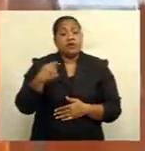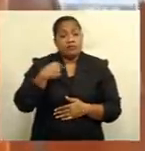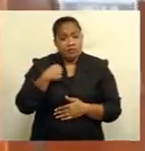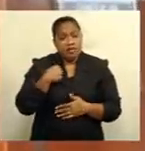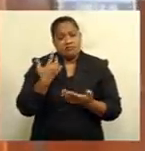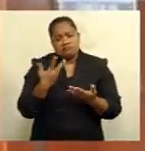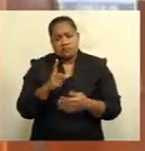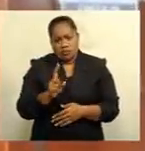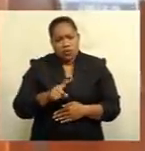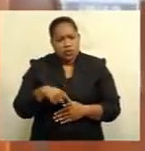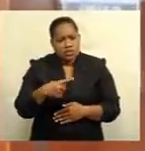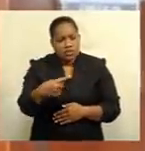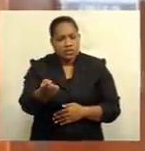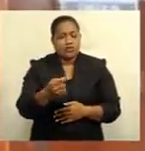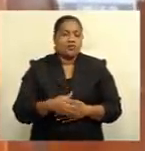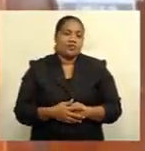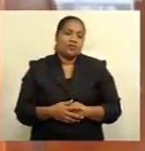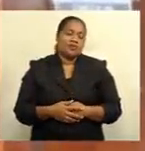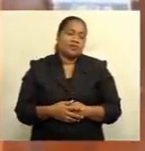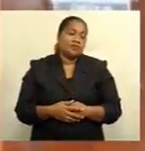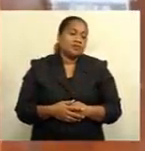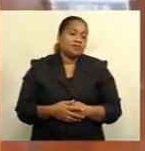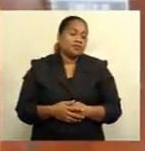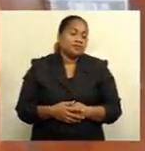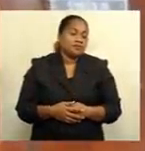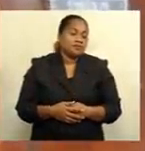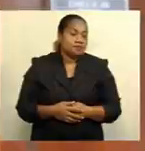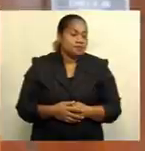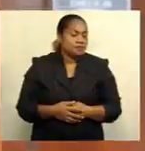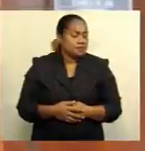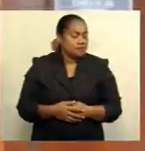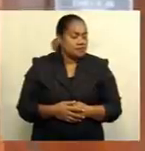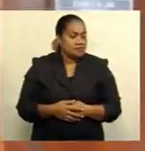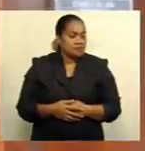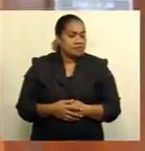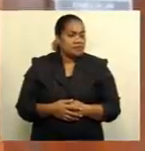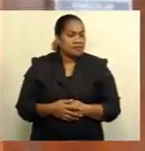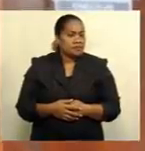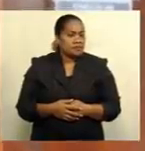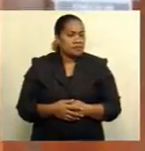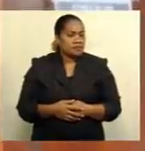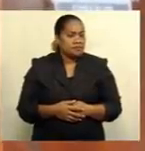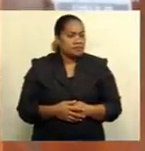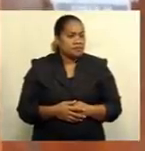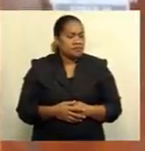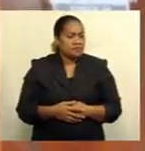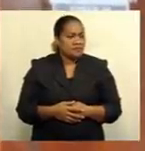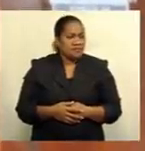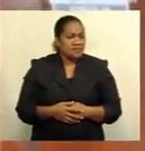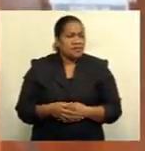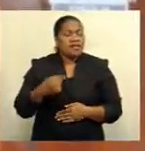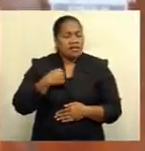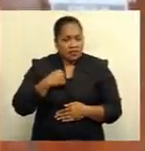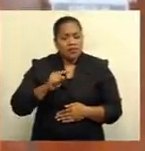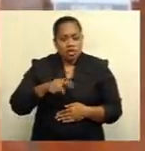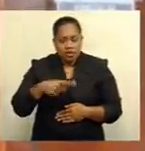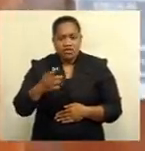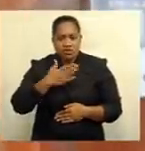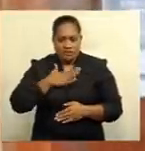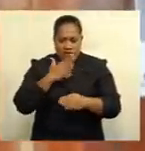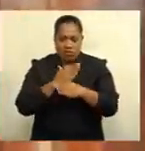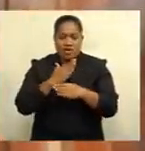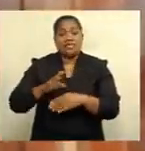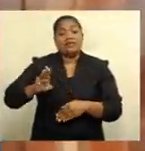continue, given the still have my seat in Parliament, and I continue my work as a member of